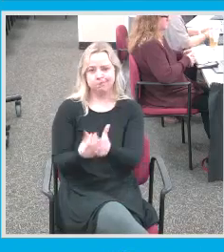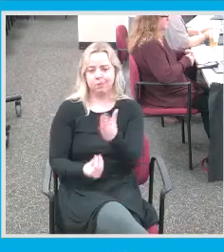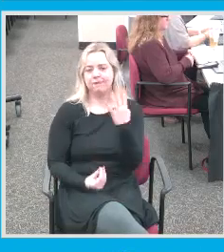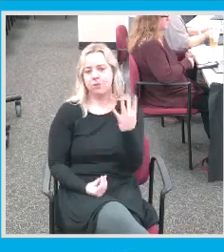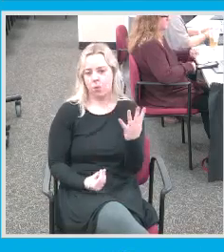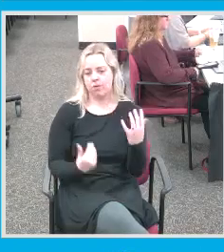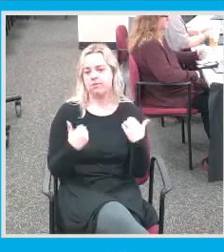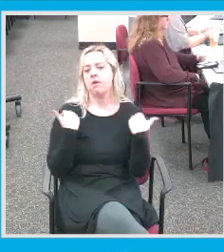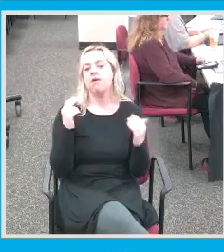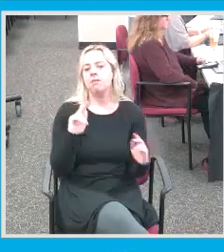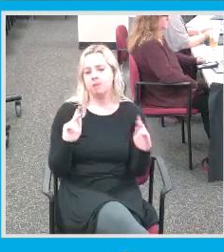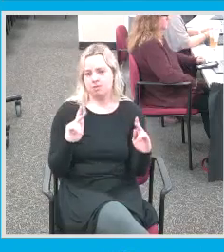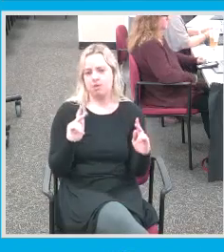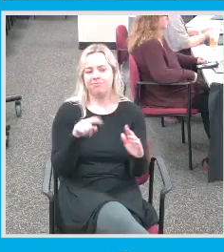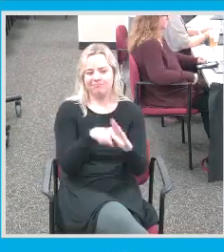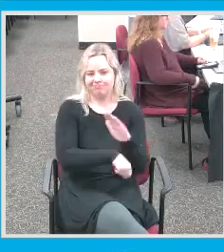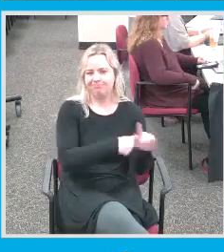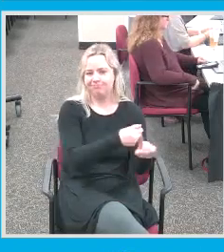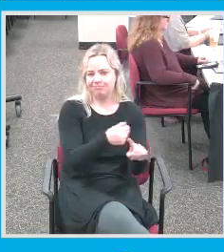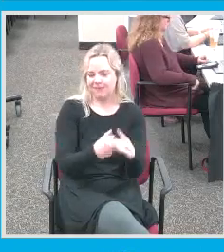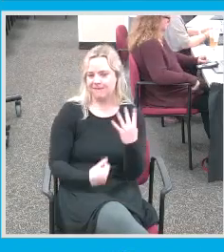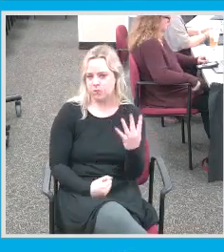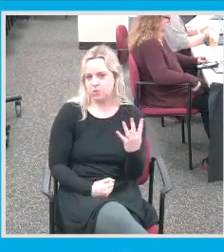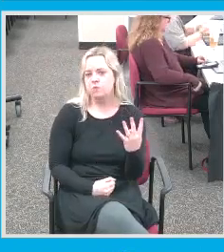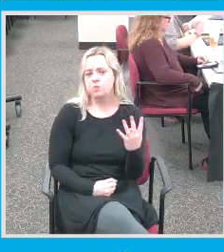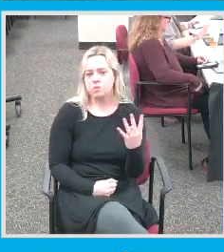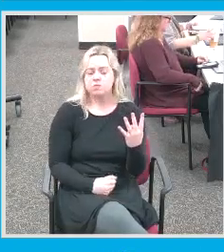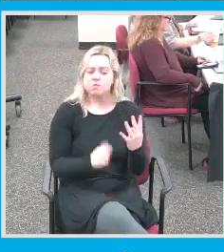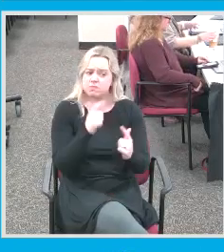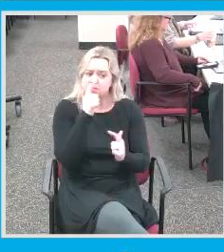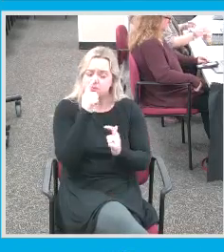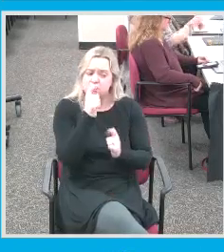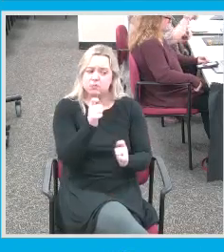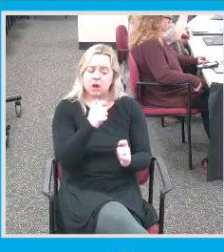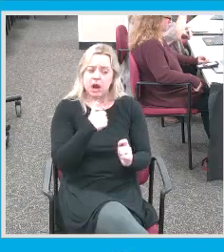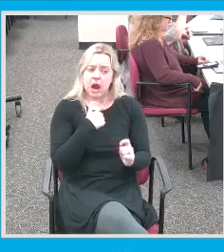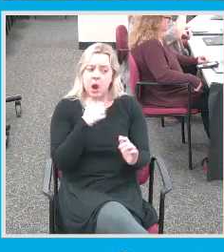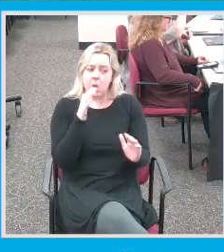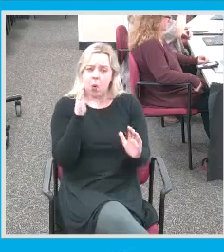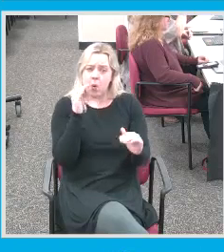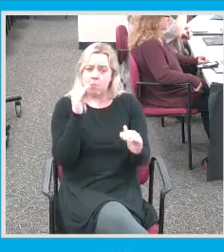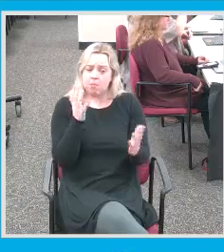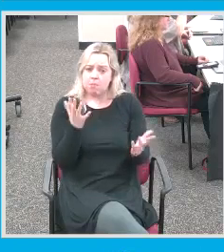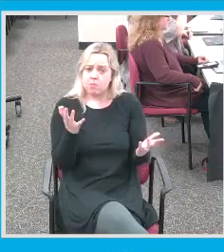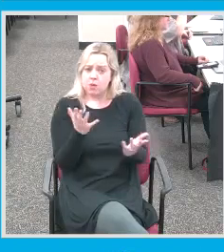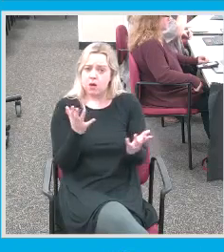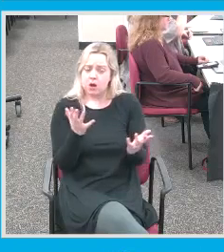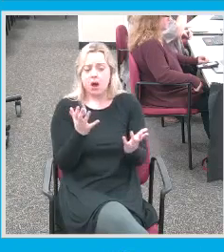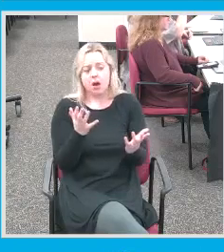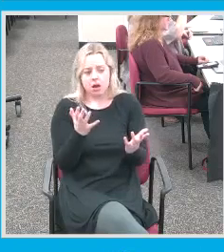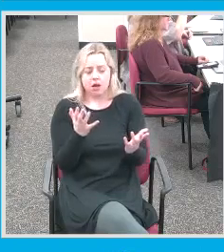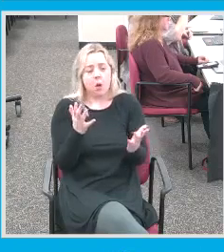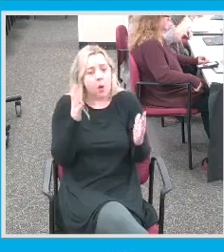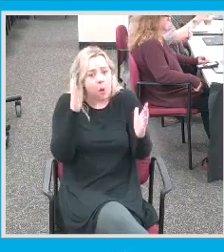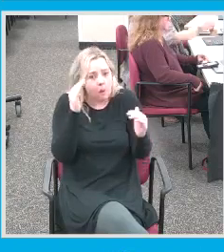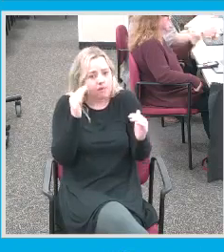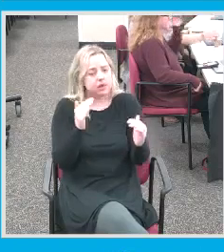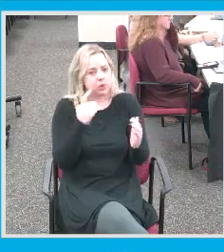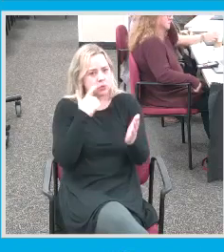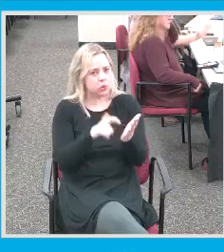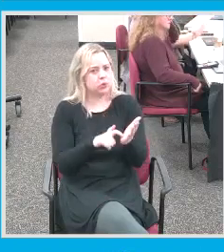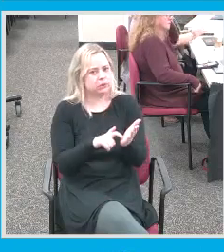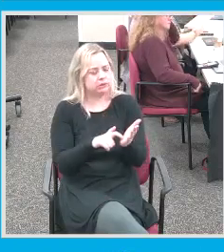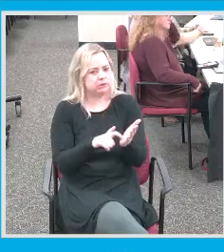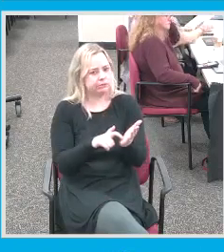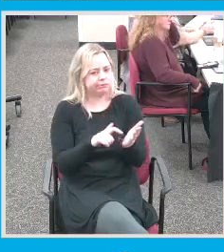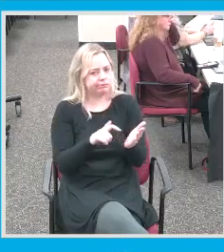suicide. The interesting thing that I will point out about this data point is you see a slight adjustment in the rate, and that's because we